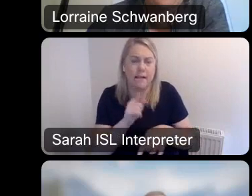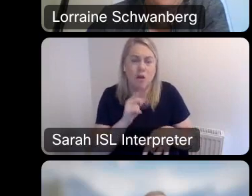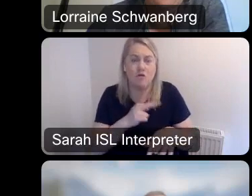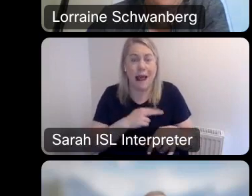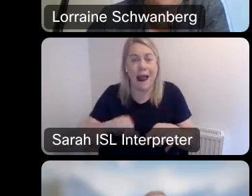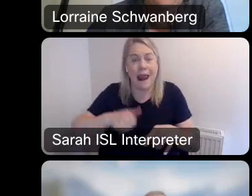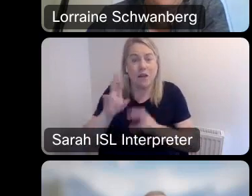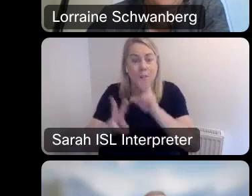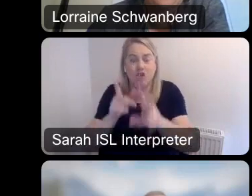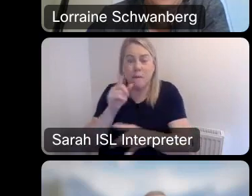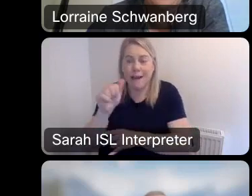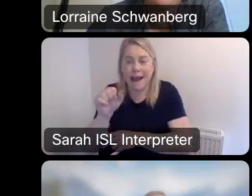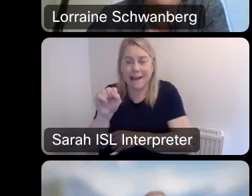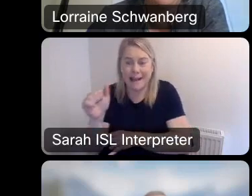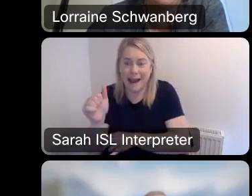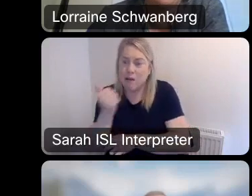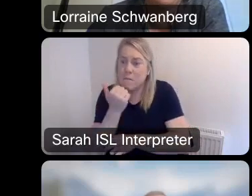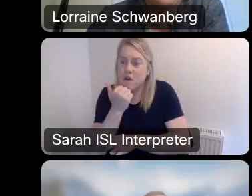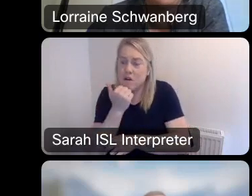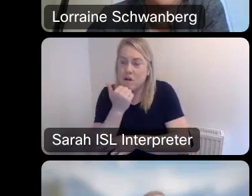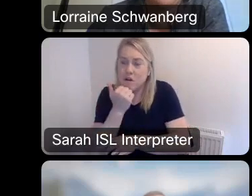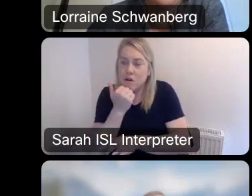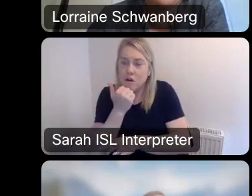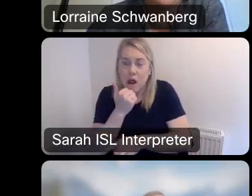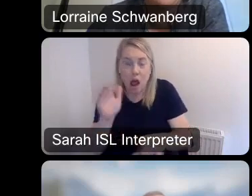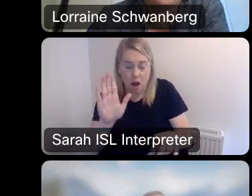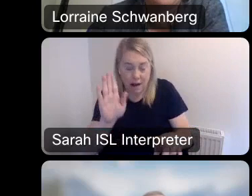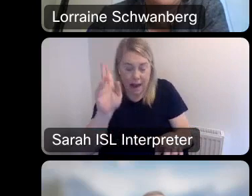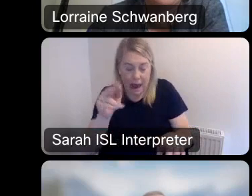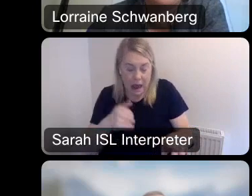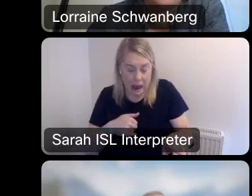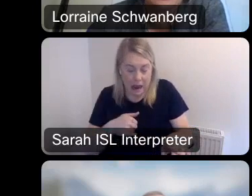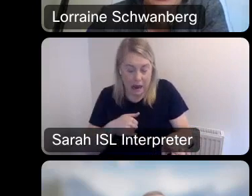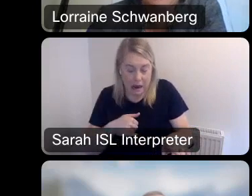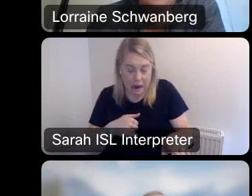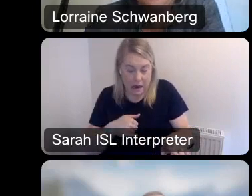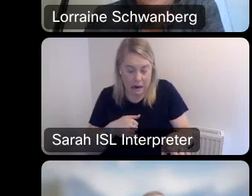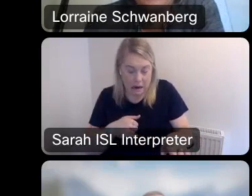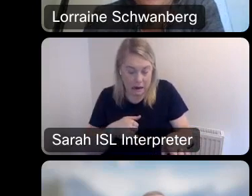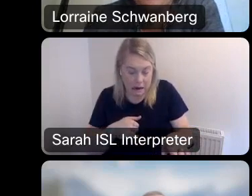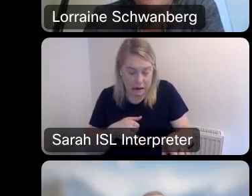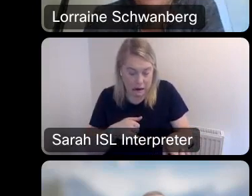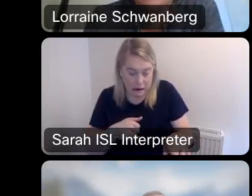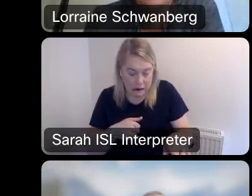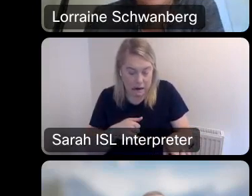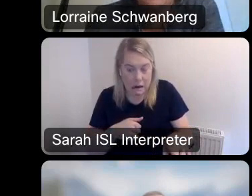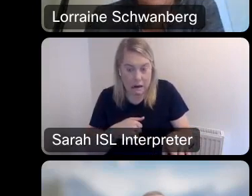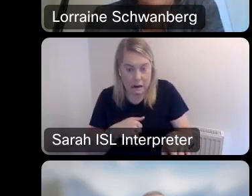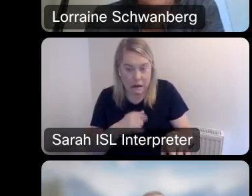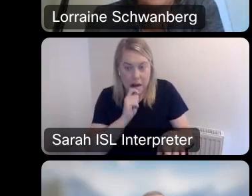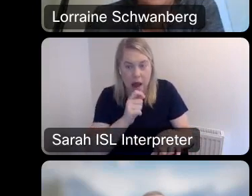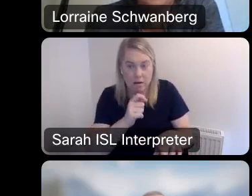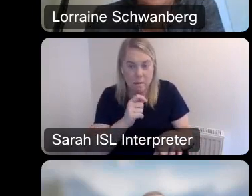scores. Ellie, can I just come in on that as well? Sorry, I think what's really important for us, there is no time